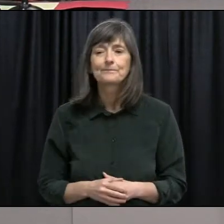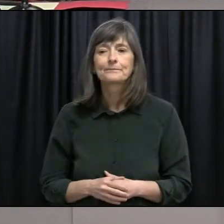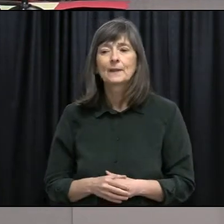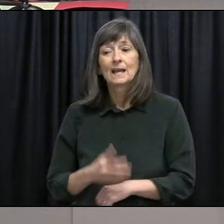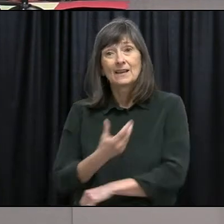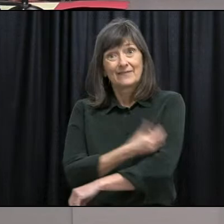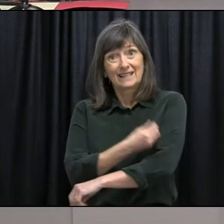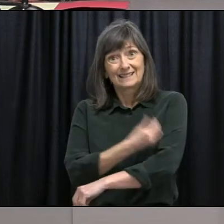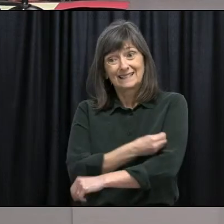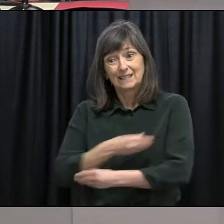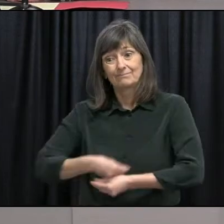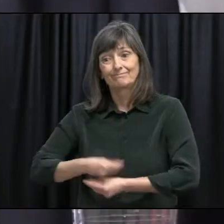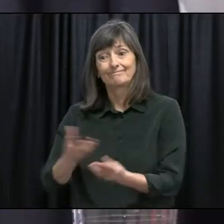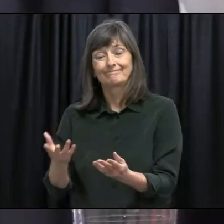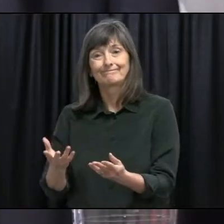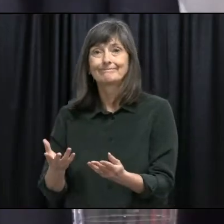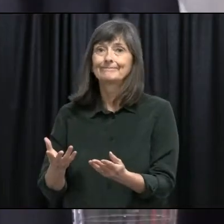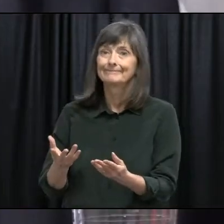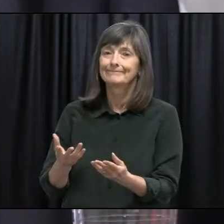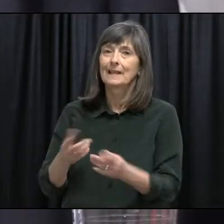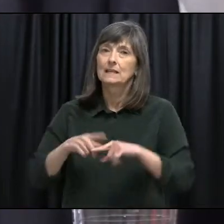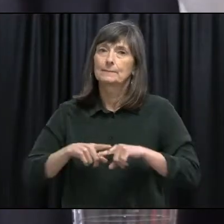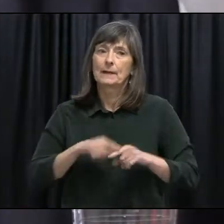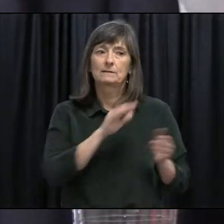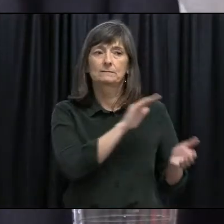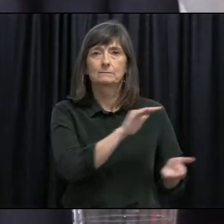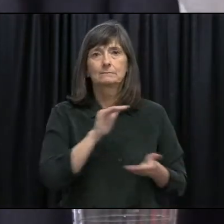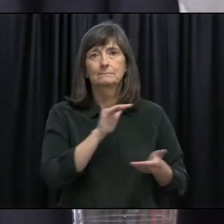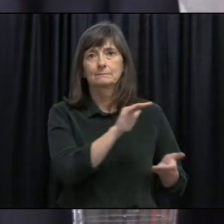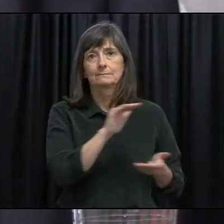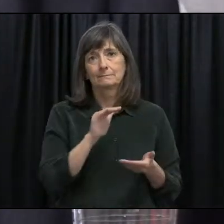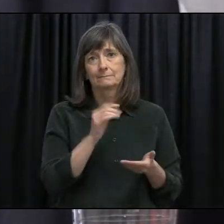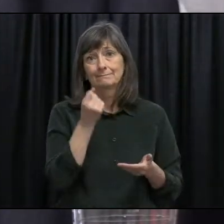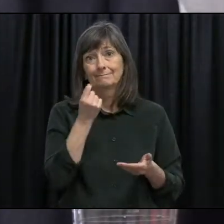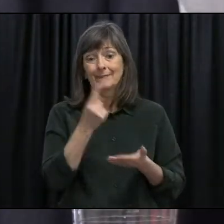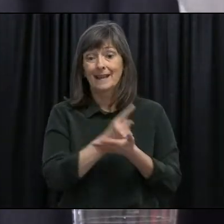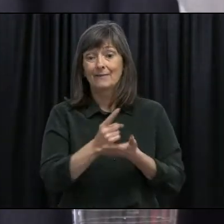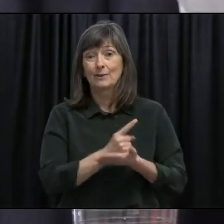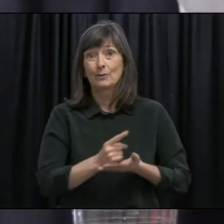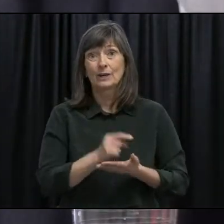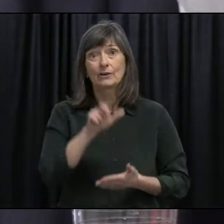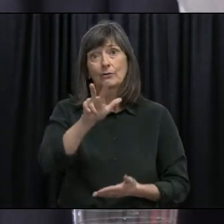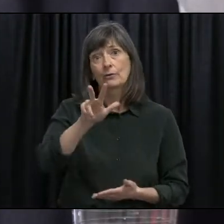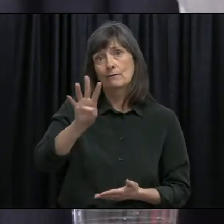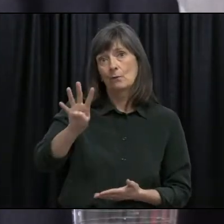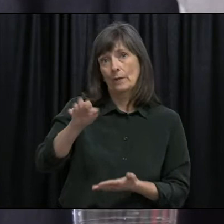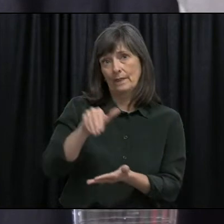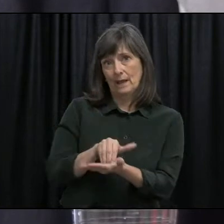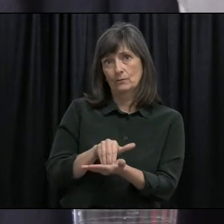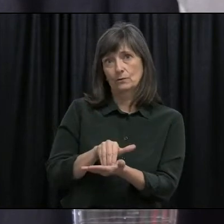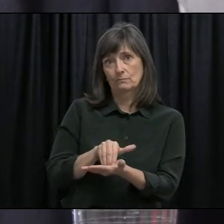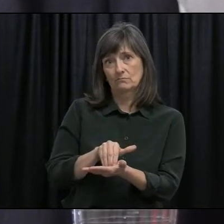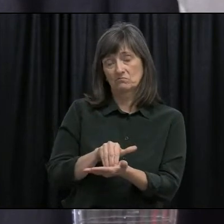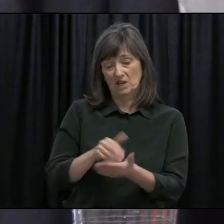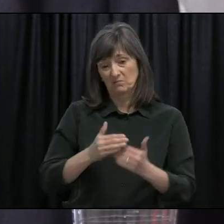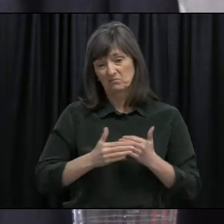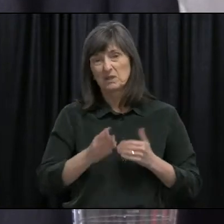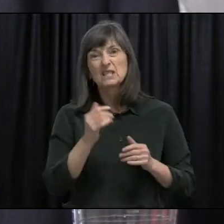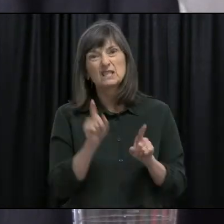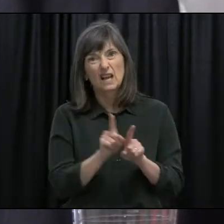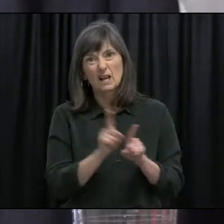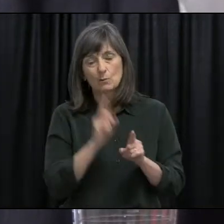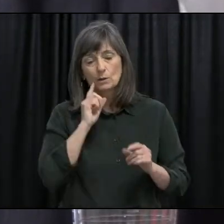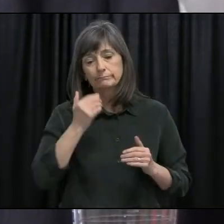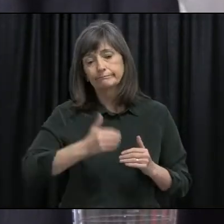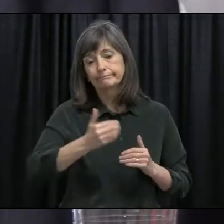is limited by the rate of supply. We're getting about 34,000 doses a week for the next little while. This will